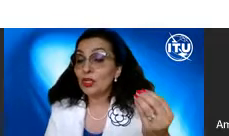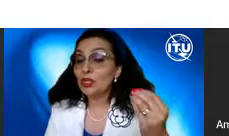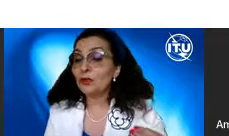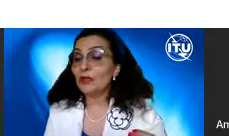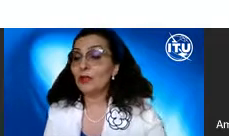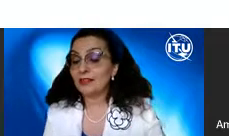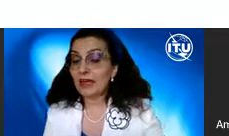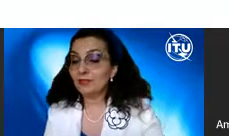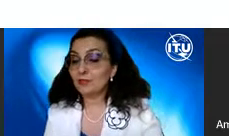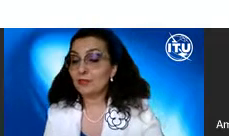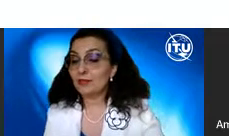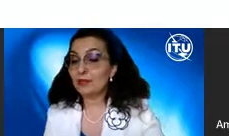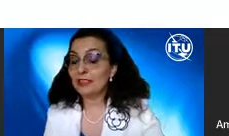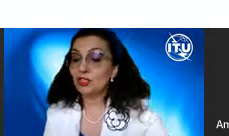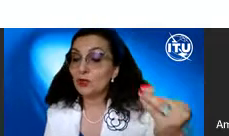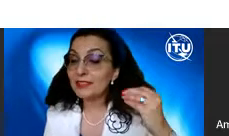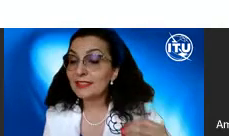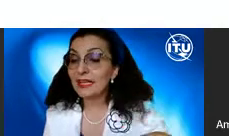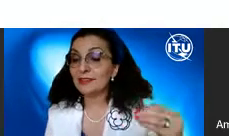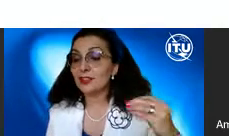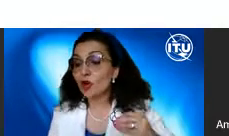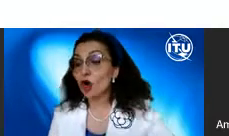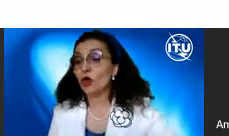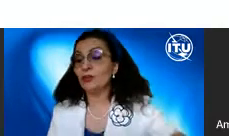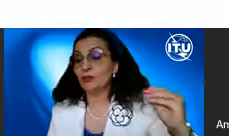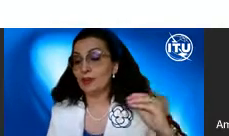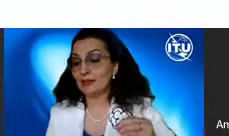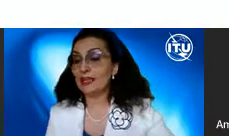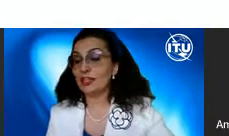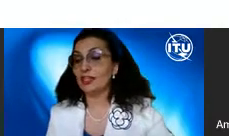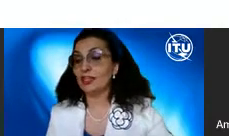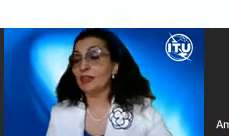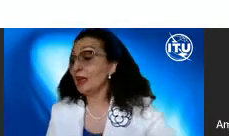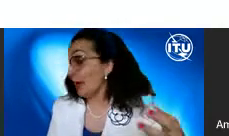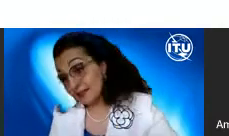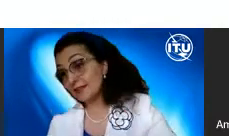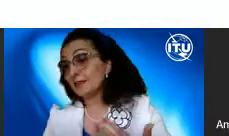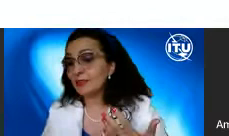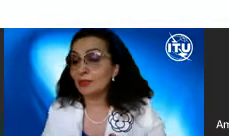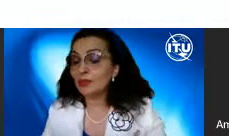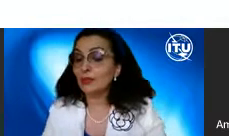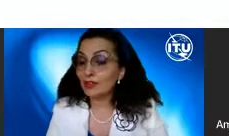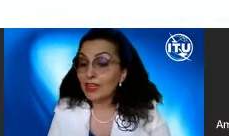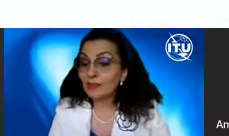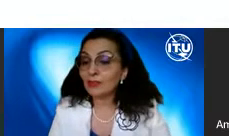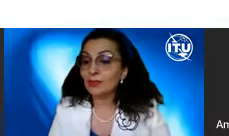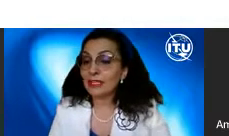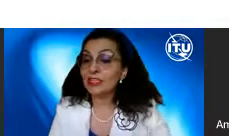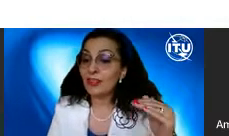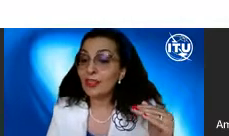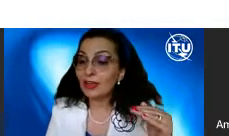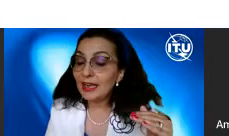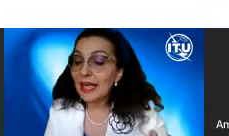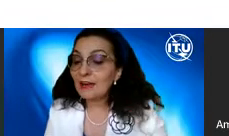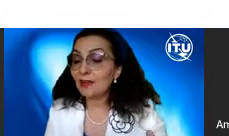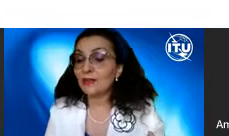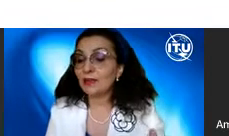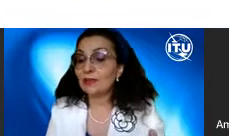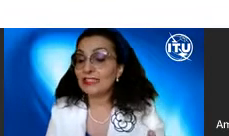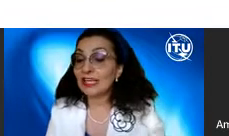important, you will also have the possibility to assess your own organization as is also for the government,